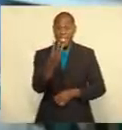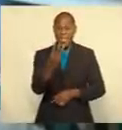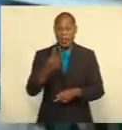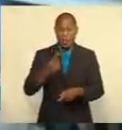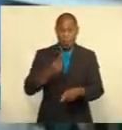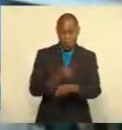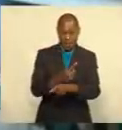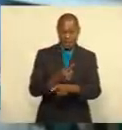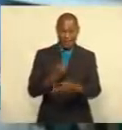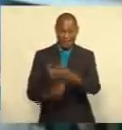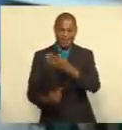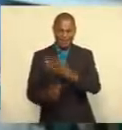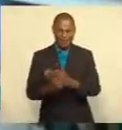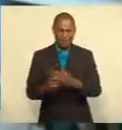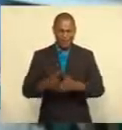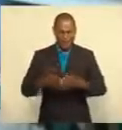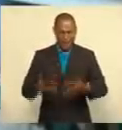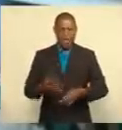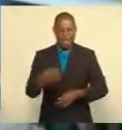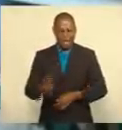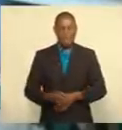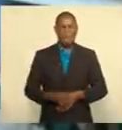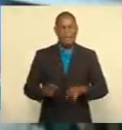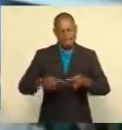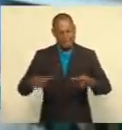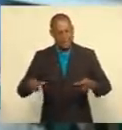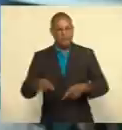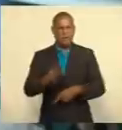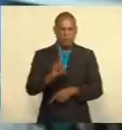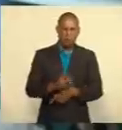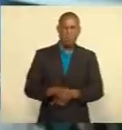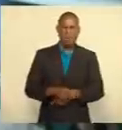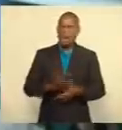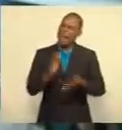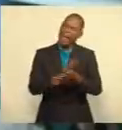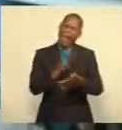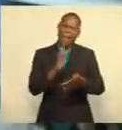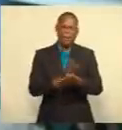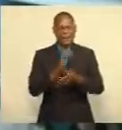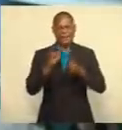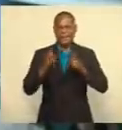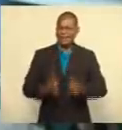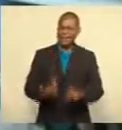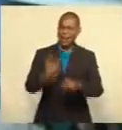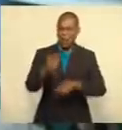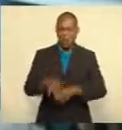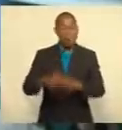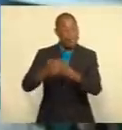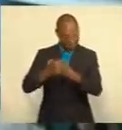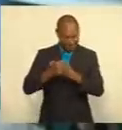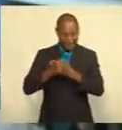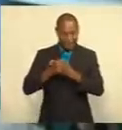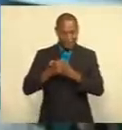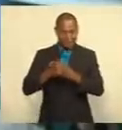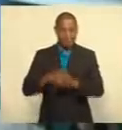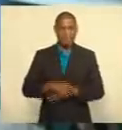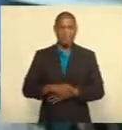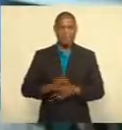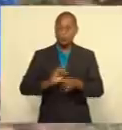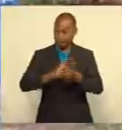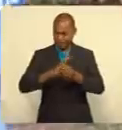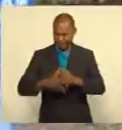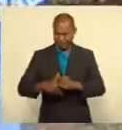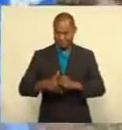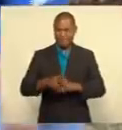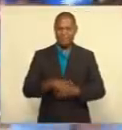got things to do as well. But I'm happy they're here and I know they'll be safe home during this pandemic.